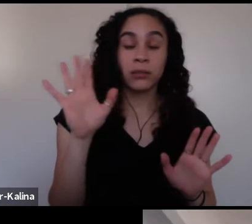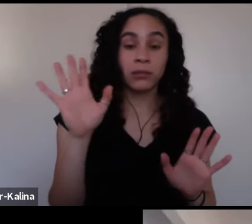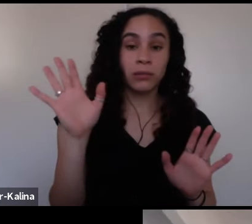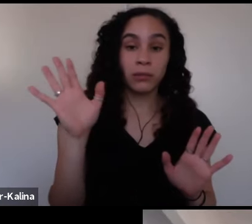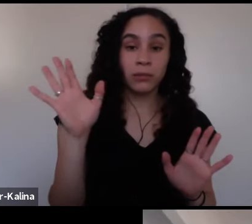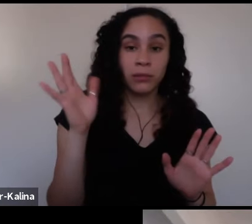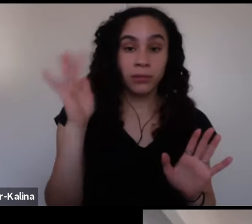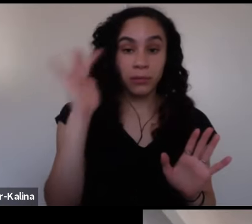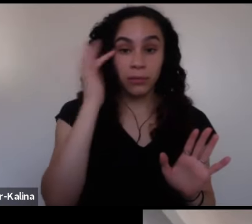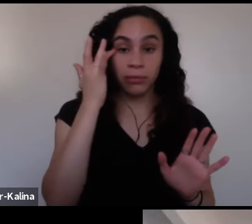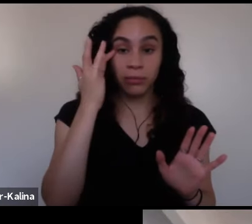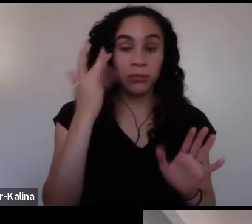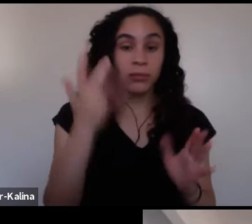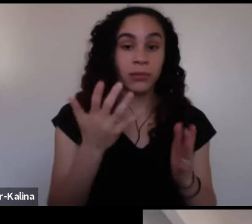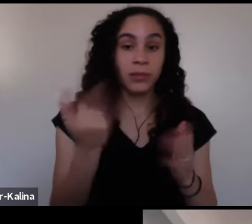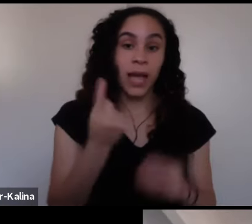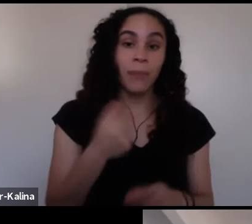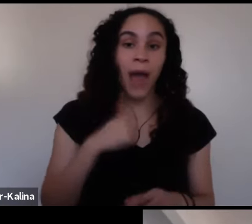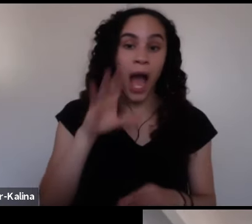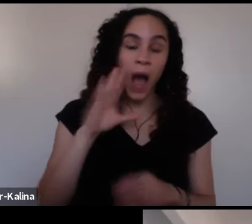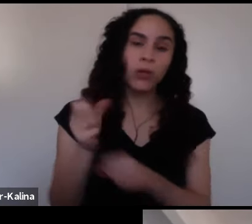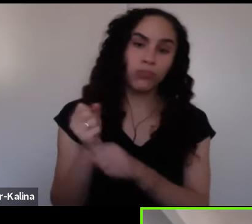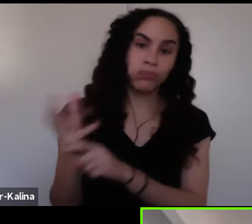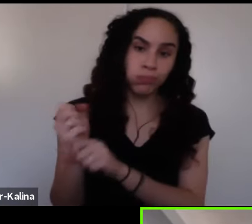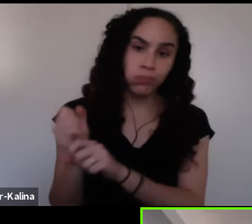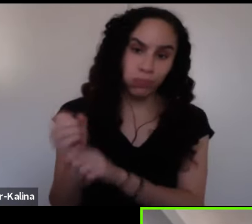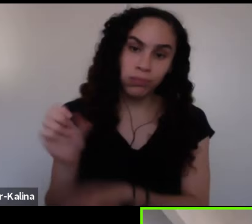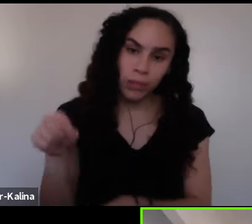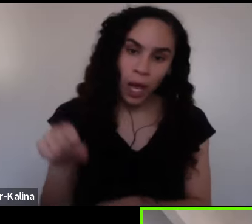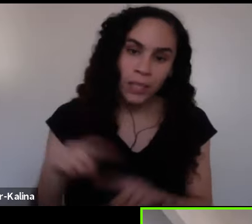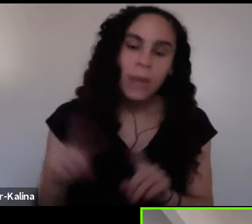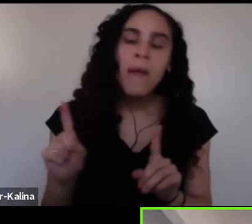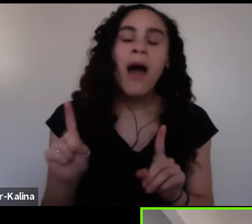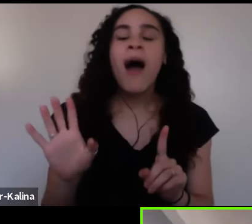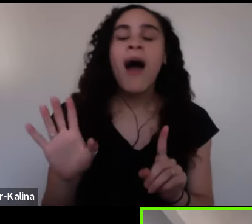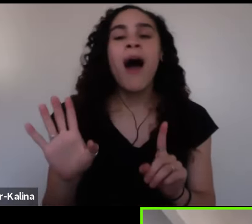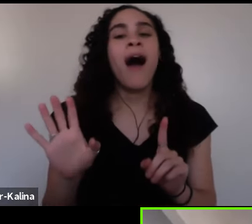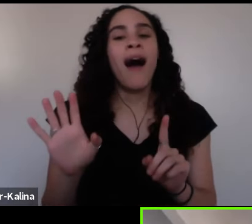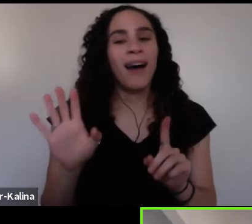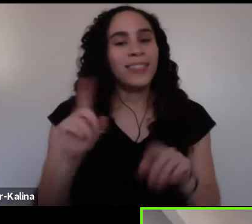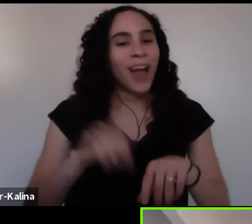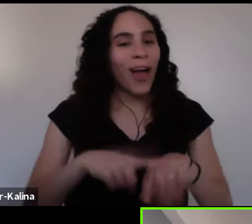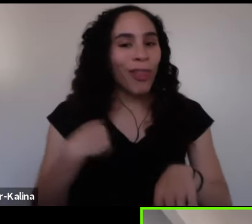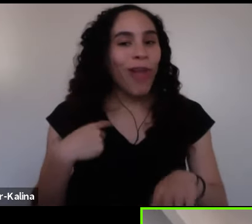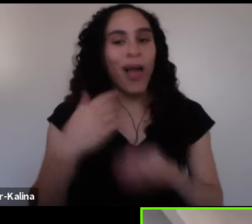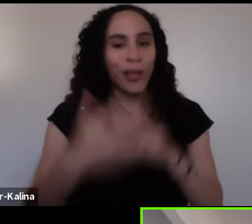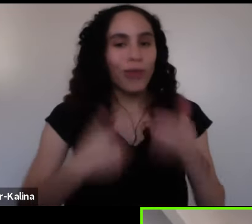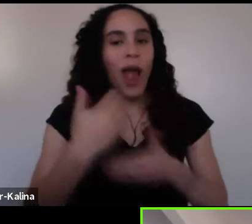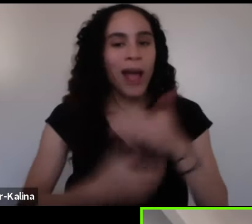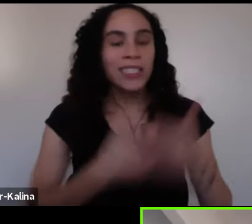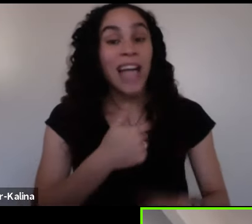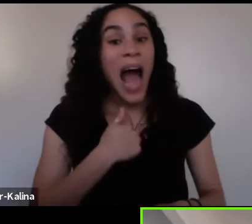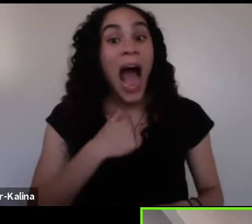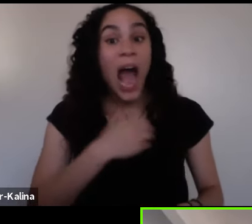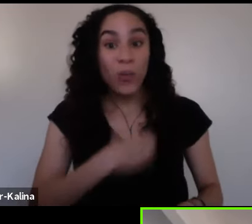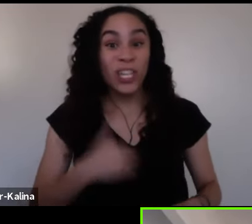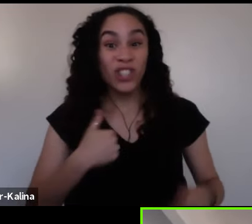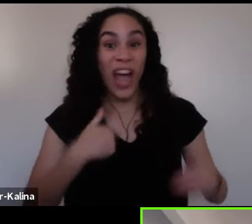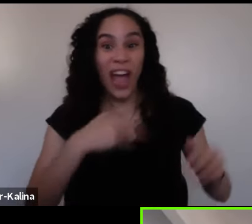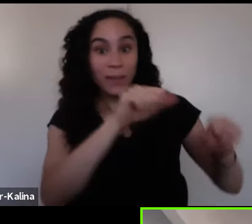earful. but you know, it's a very long process, and I wish I had the magic formula, but I